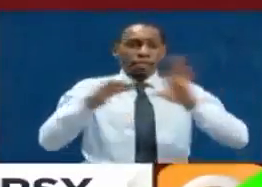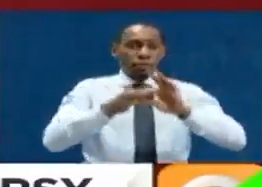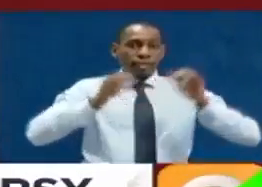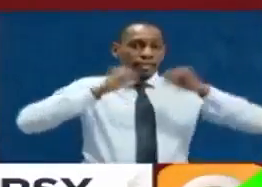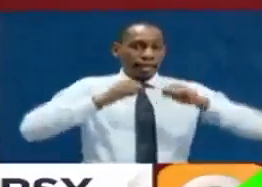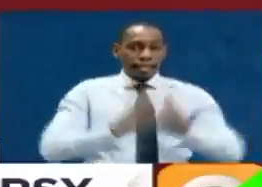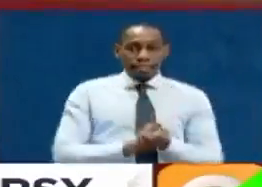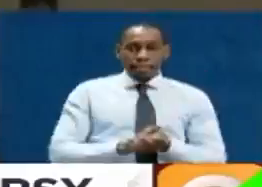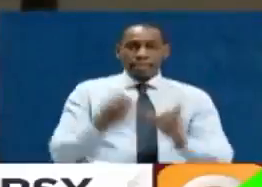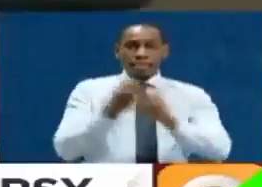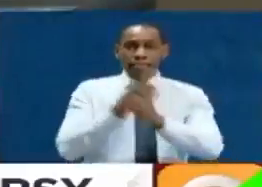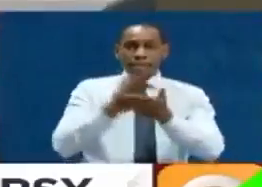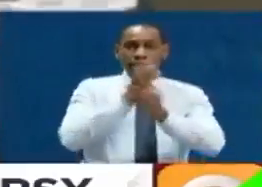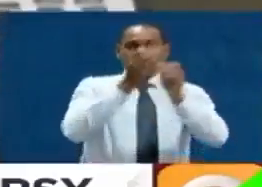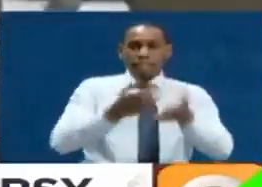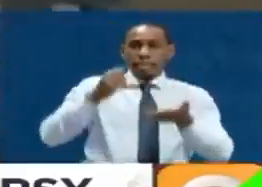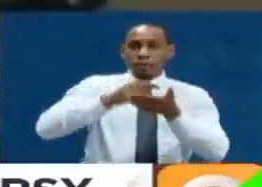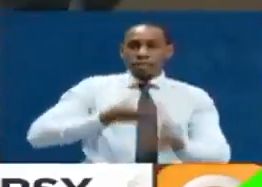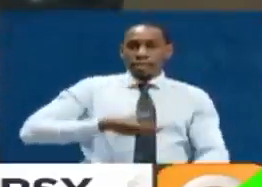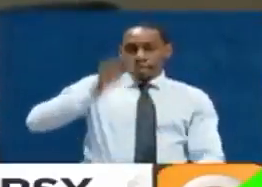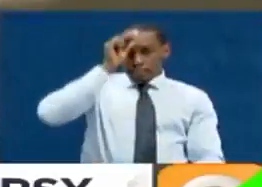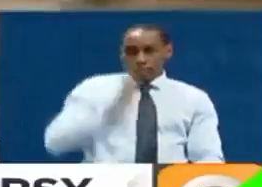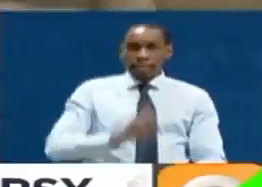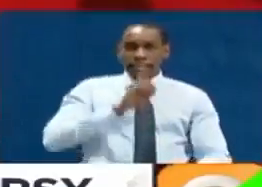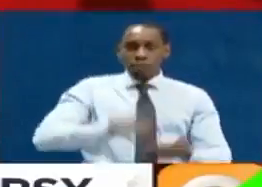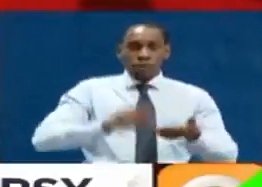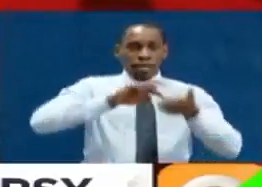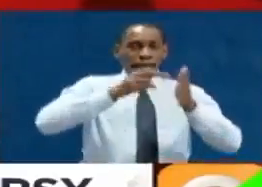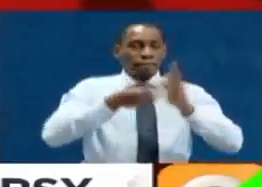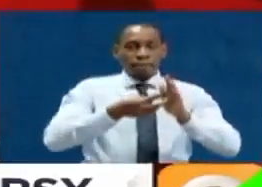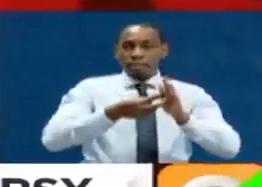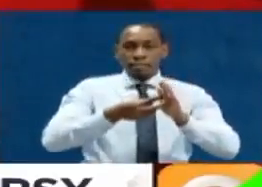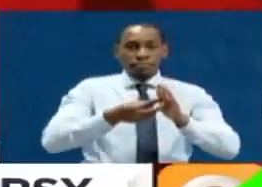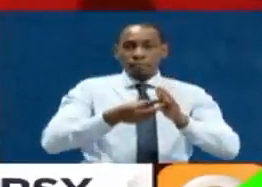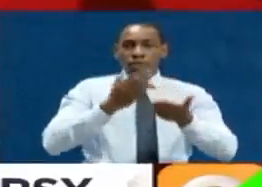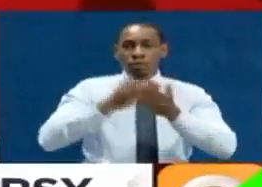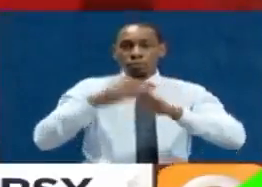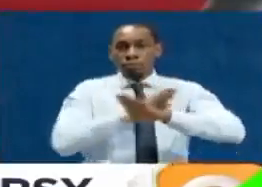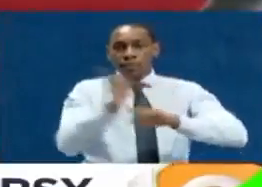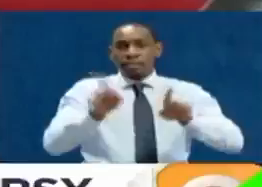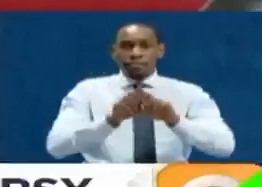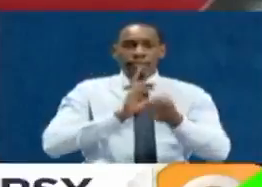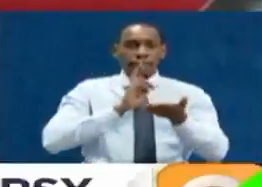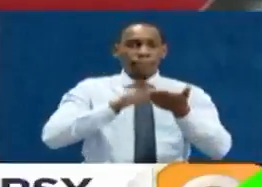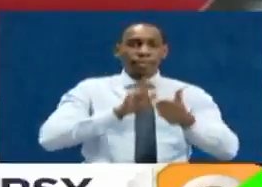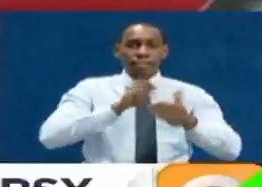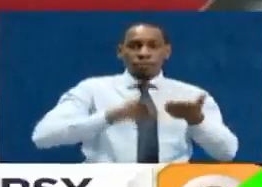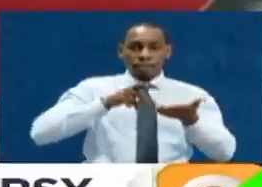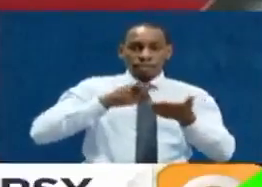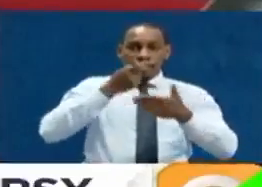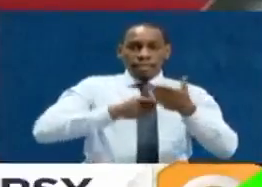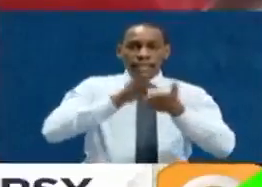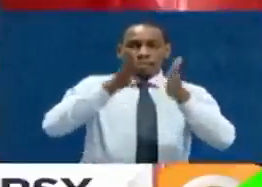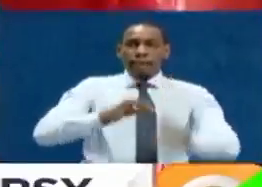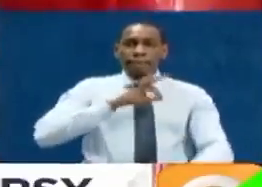contract. Several players, including the Council of Governors, have termed the project a rip-off, with several reports indicating that the taxpayers got a